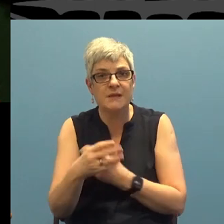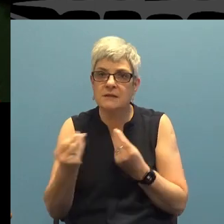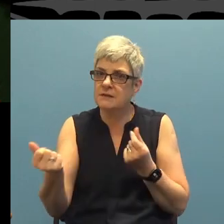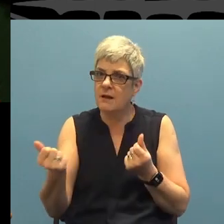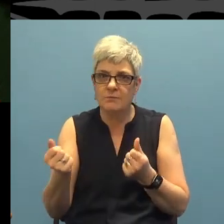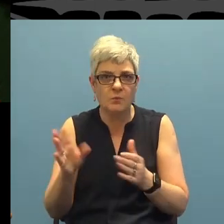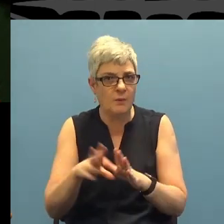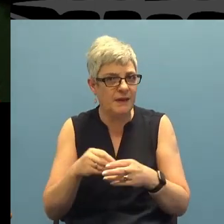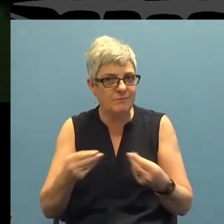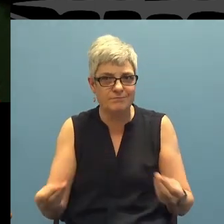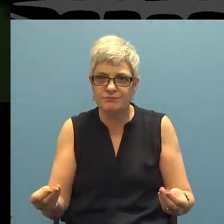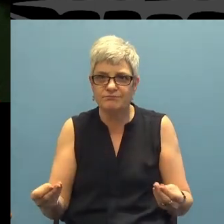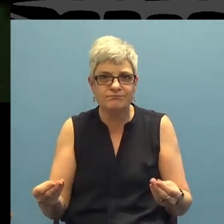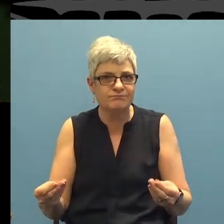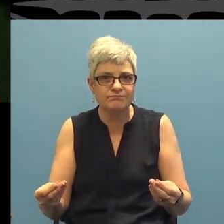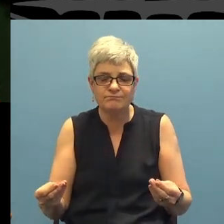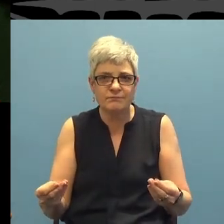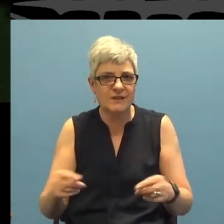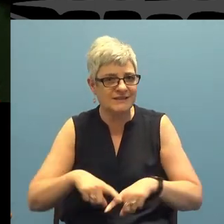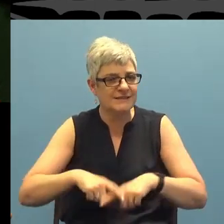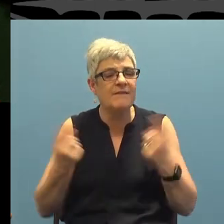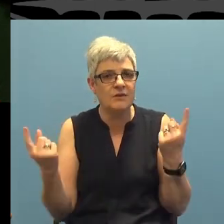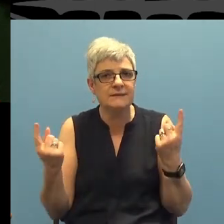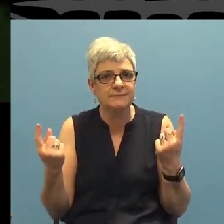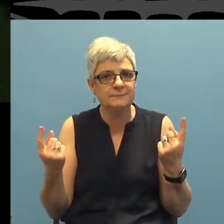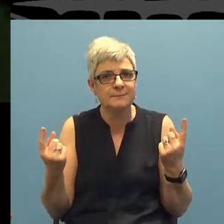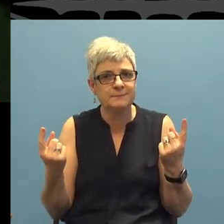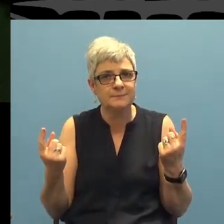going to be very, very different.